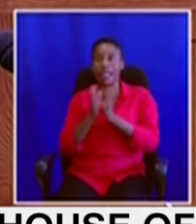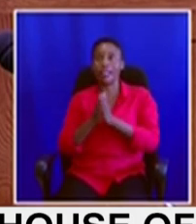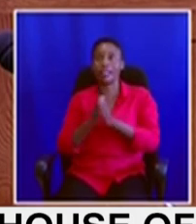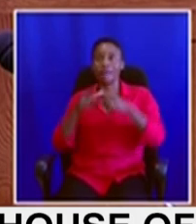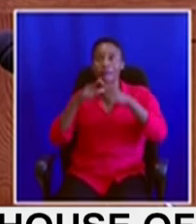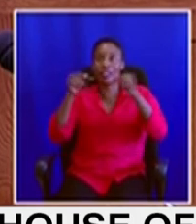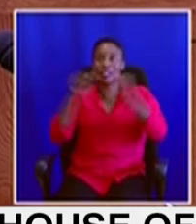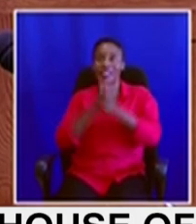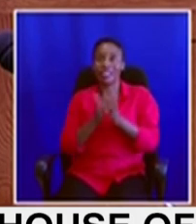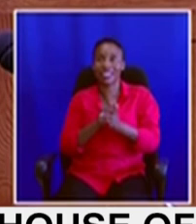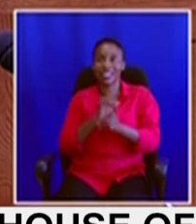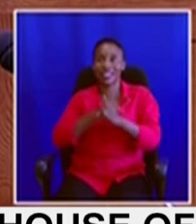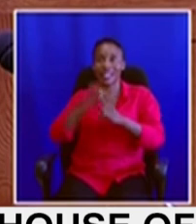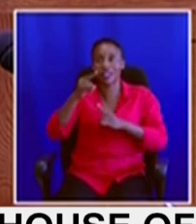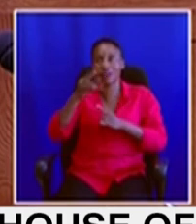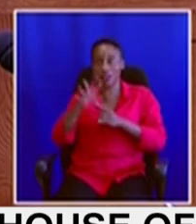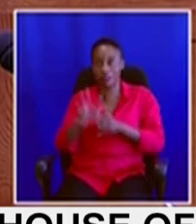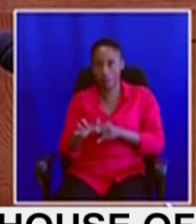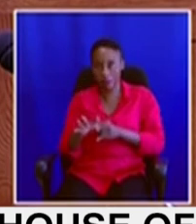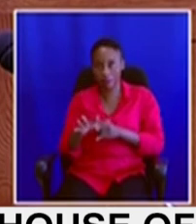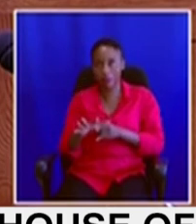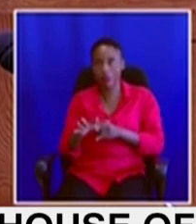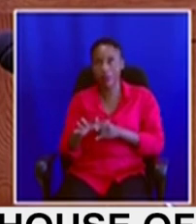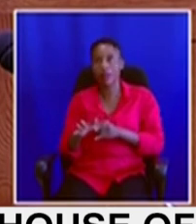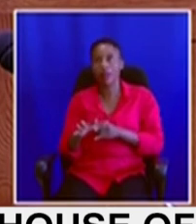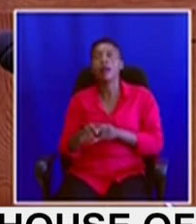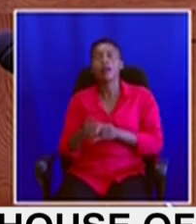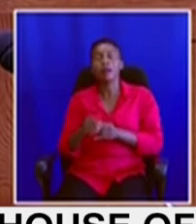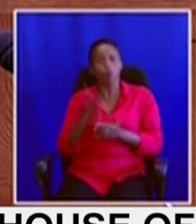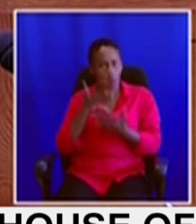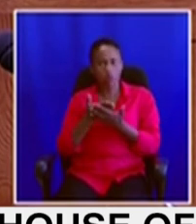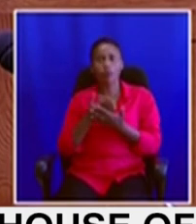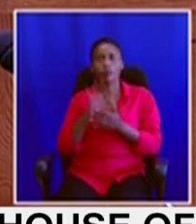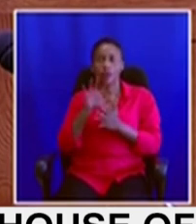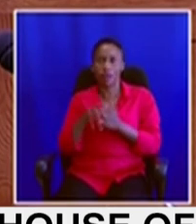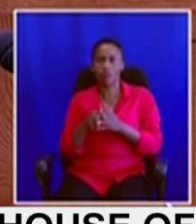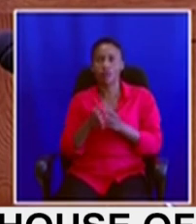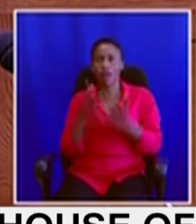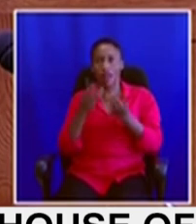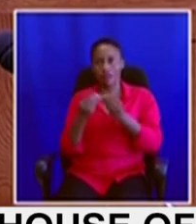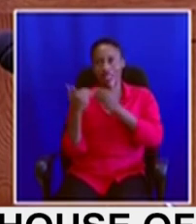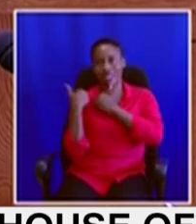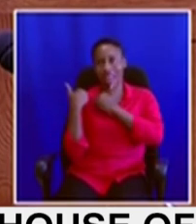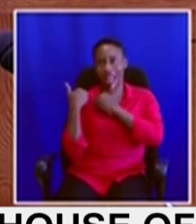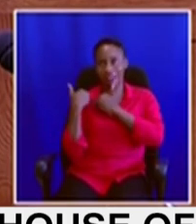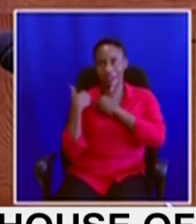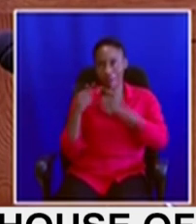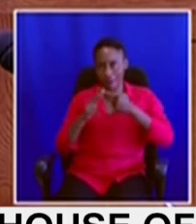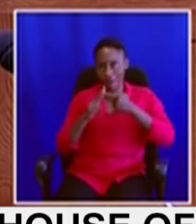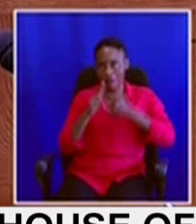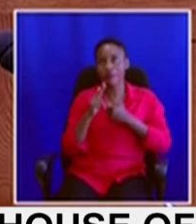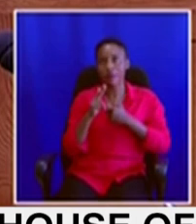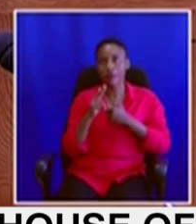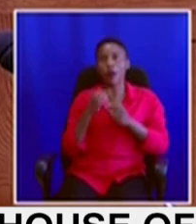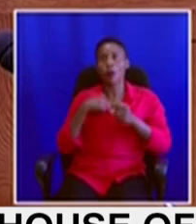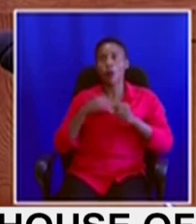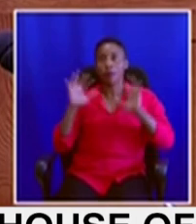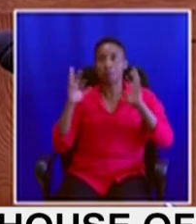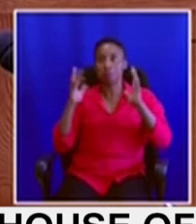is possible to have safe initiation practices. We congratulate the